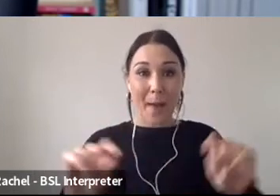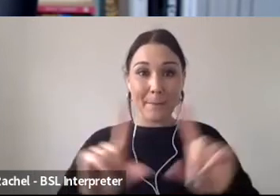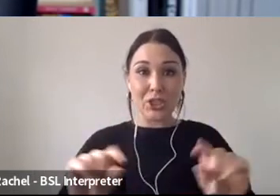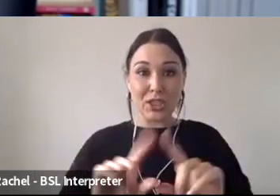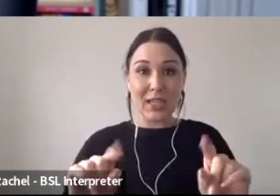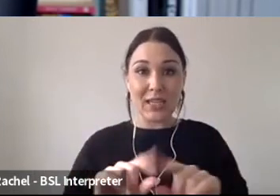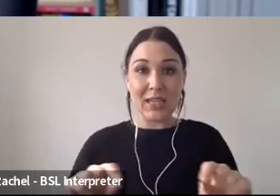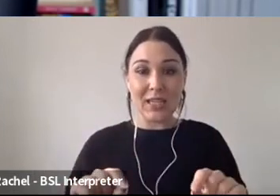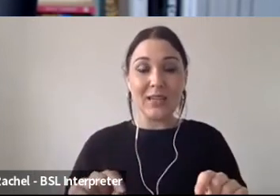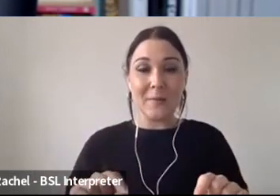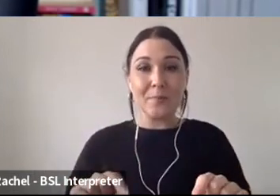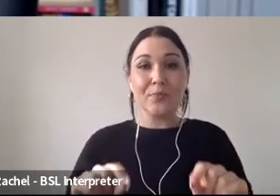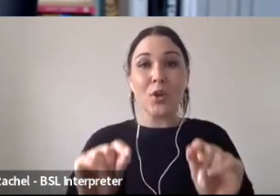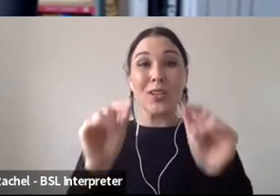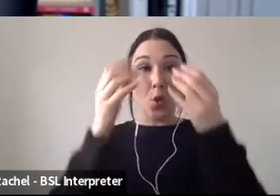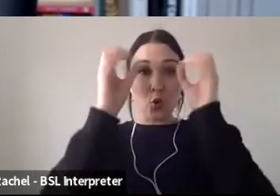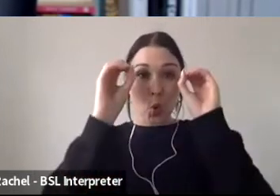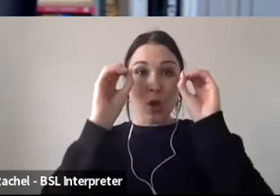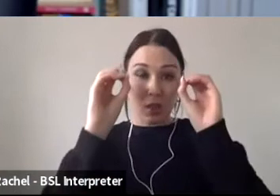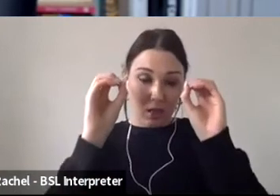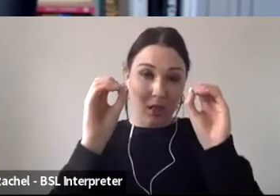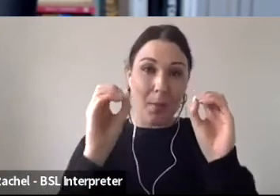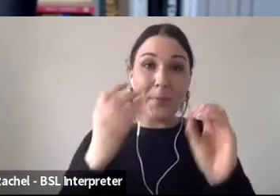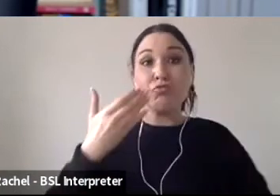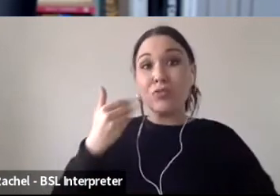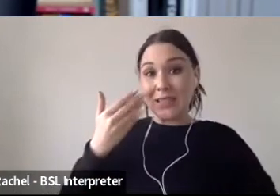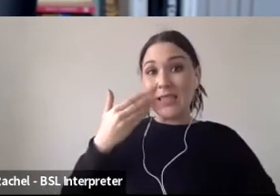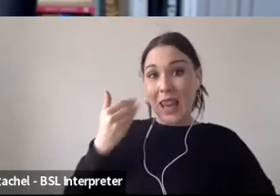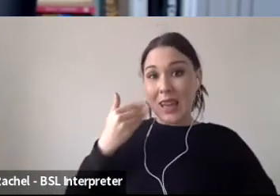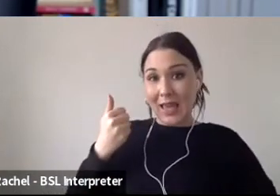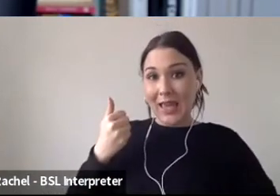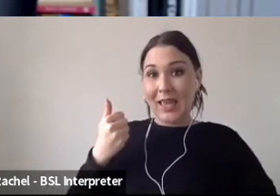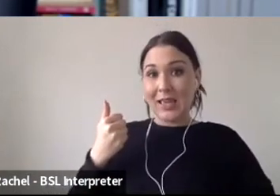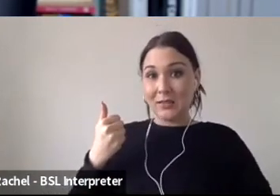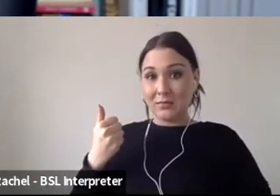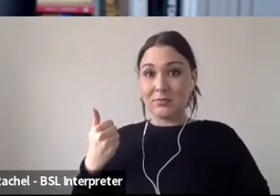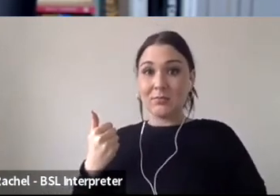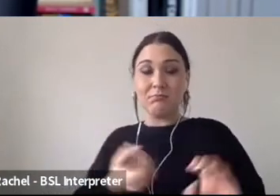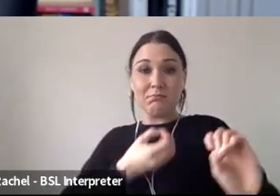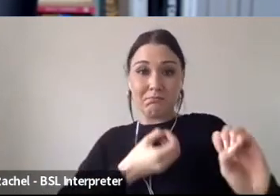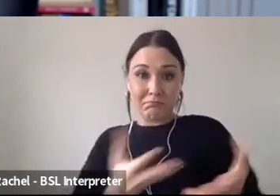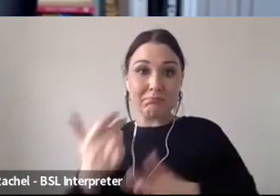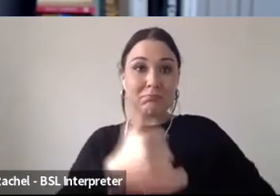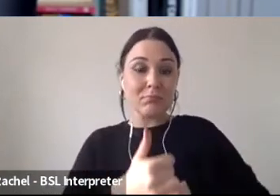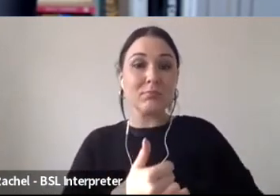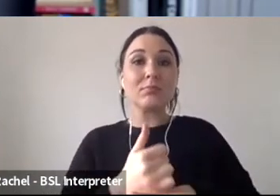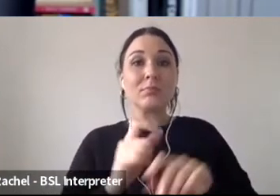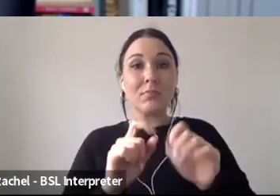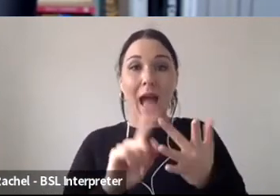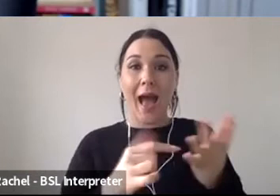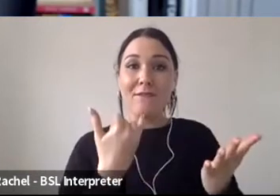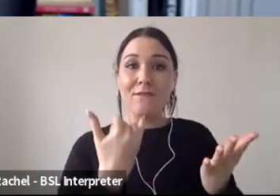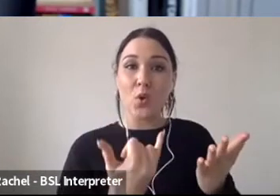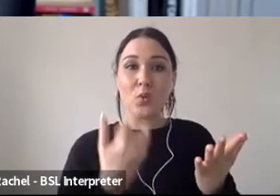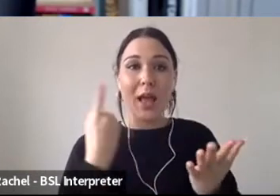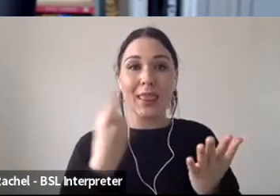on Google Pixel and Android and so on, but it's recently come in beta to the iPhone. You have to change your language